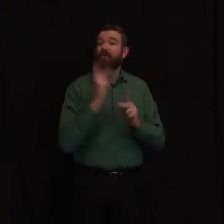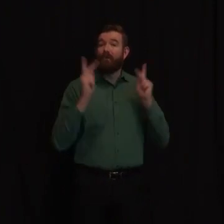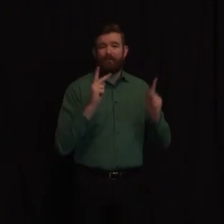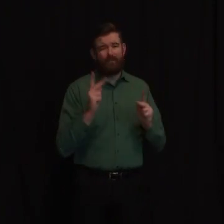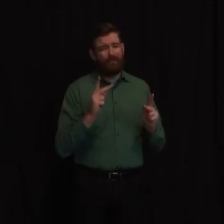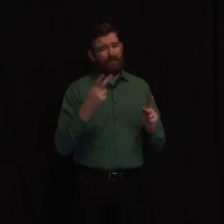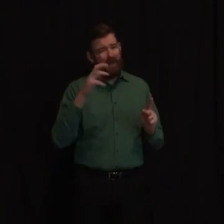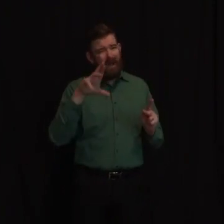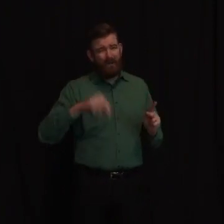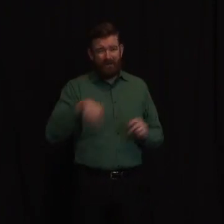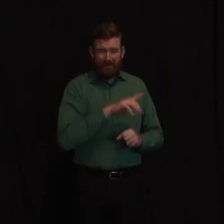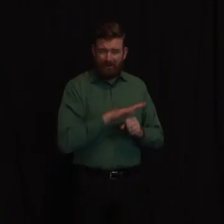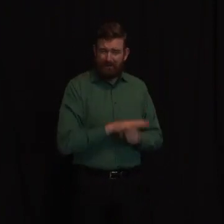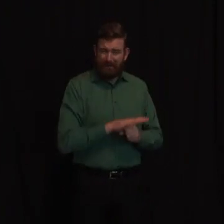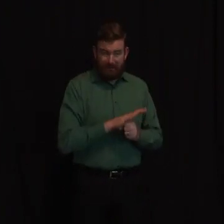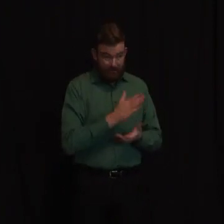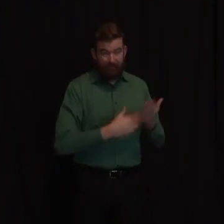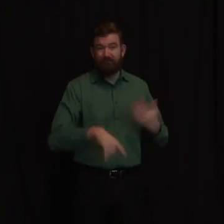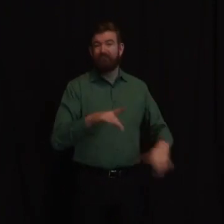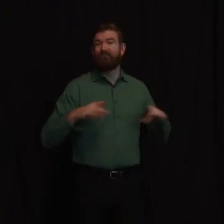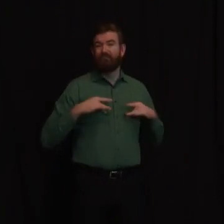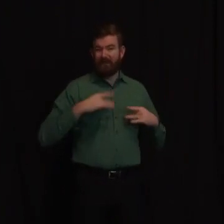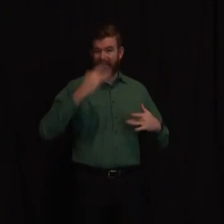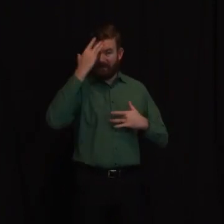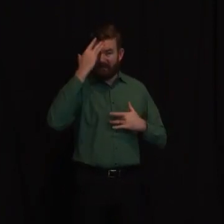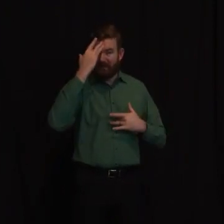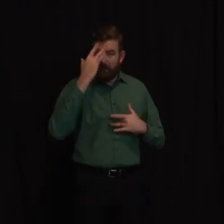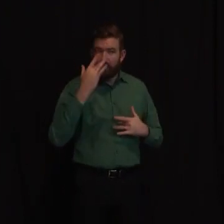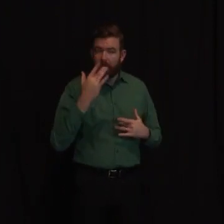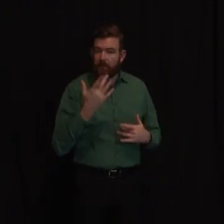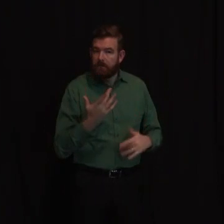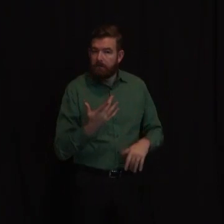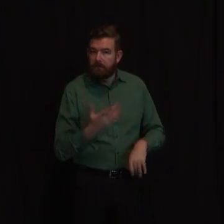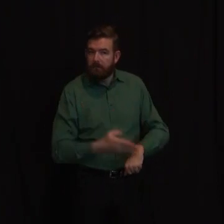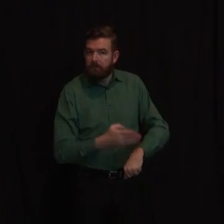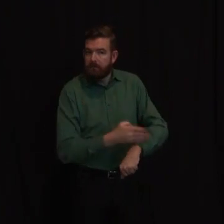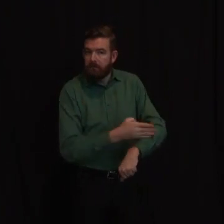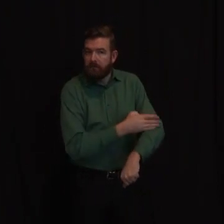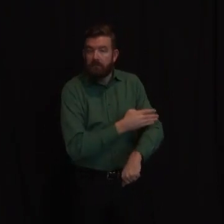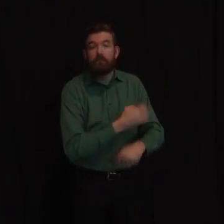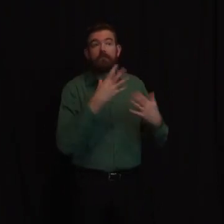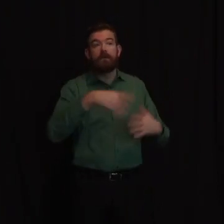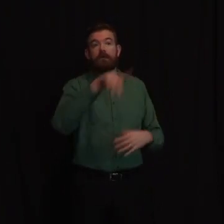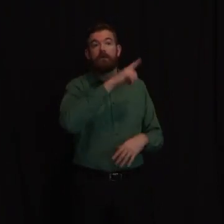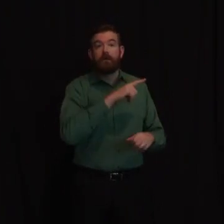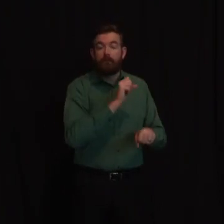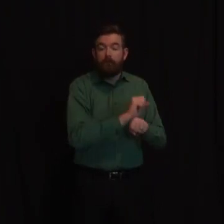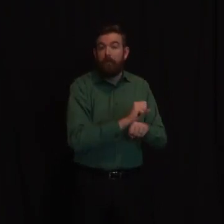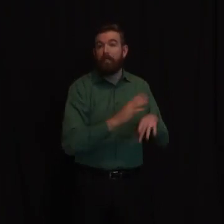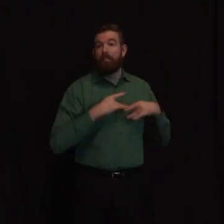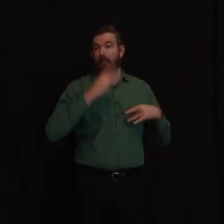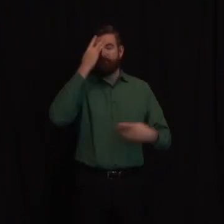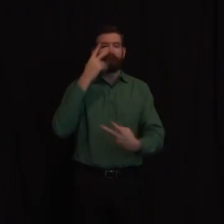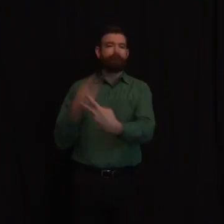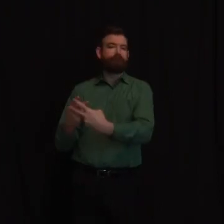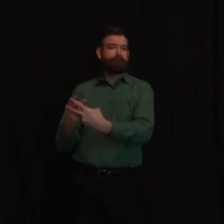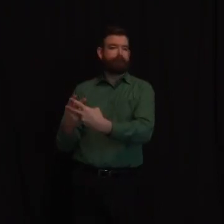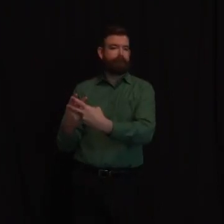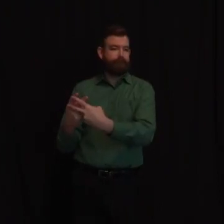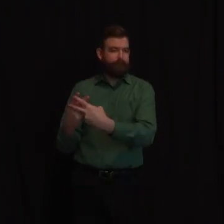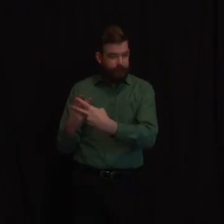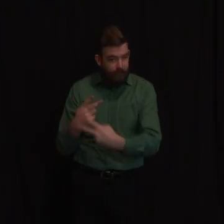infected. Most of them are doing better, and you got a lot who are quarantined, and they are literally our heroes. Nothing new on